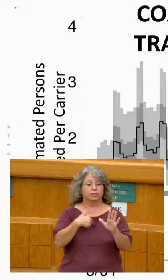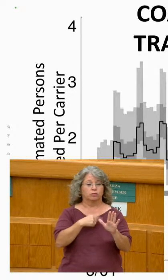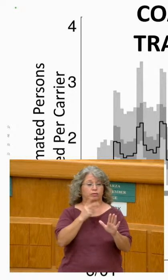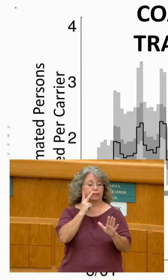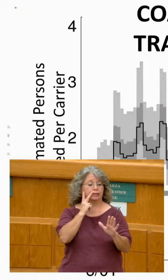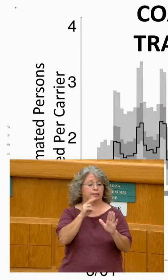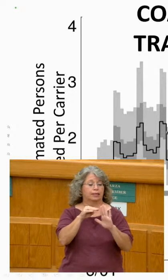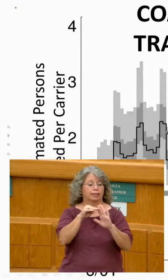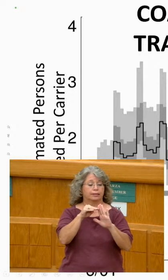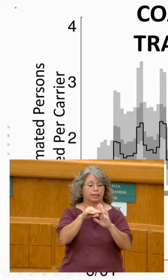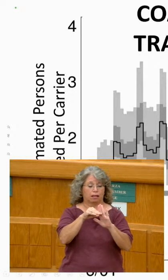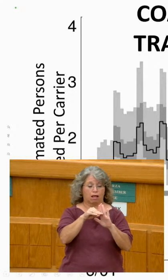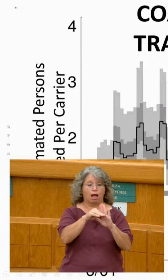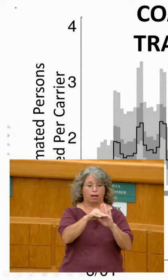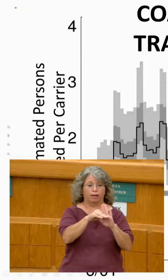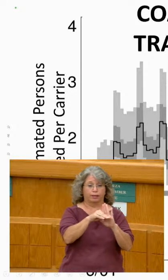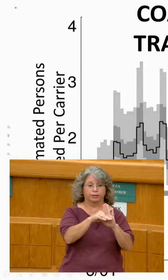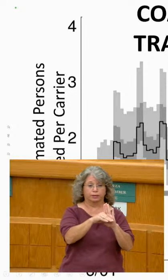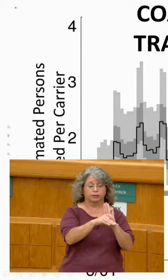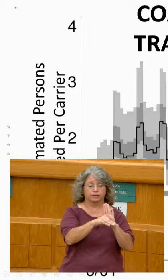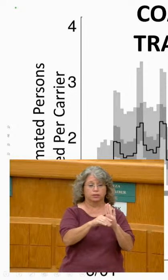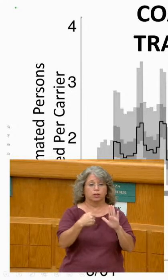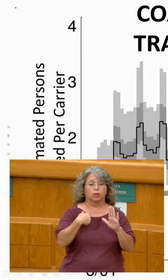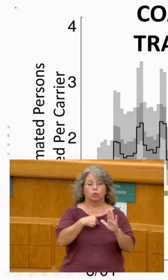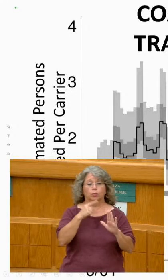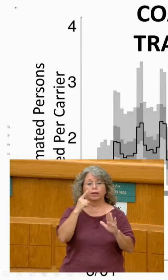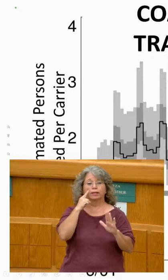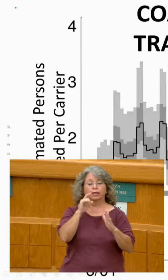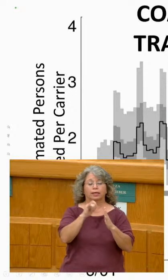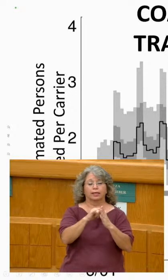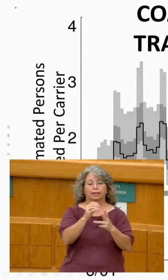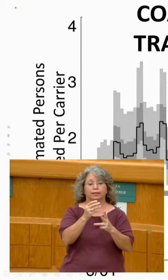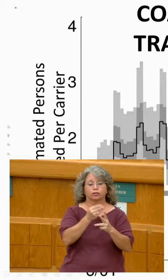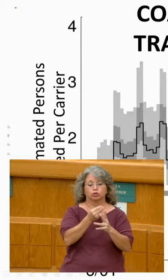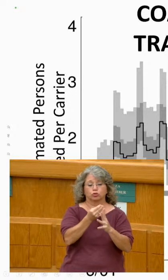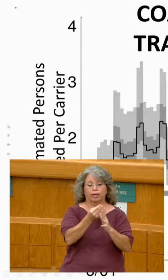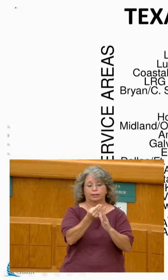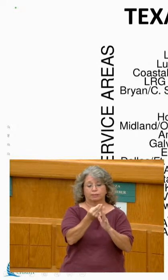and so we think that the transmission rate has been just below 1.